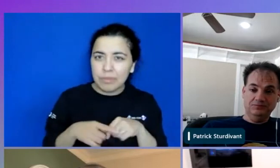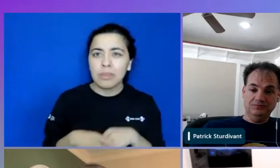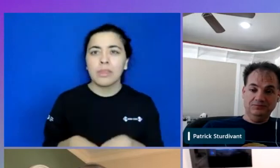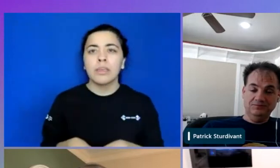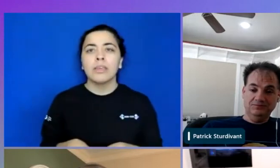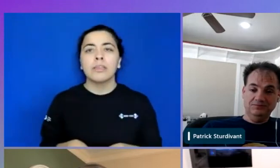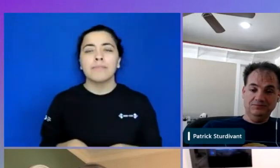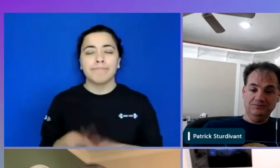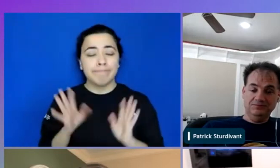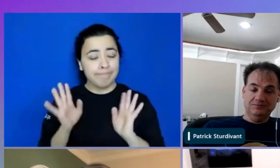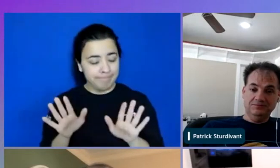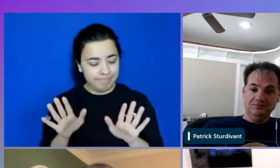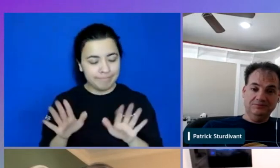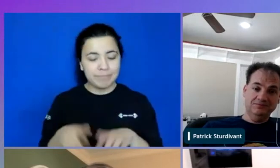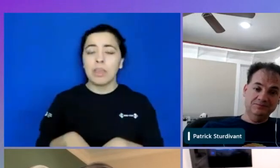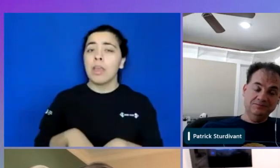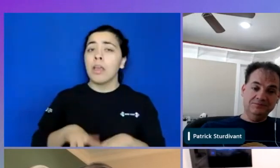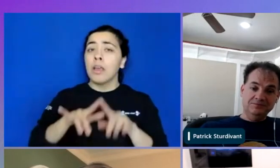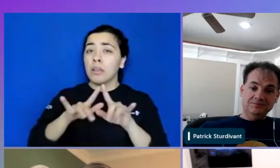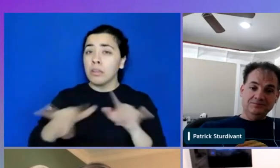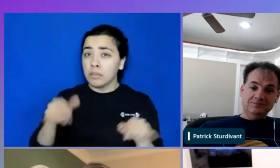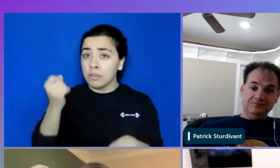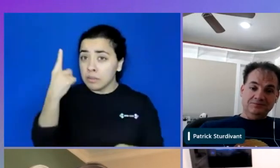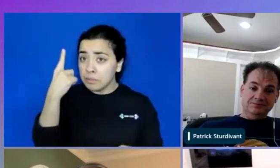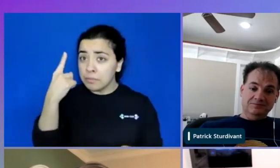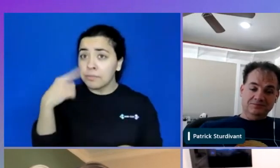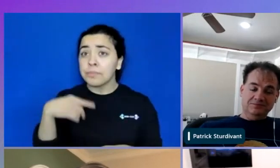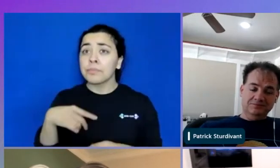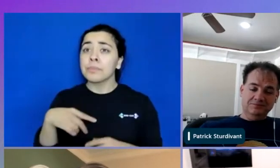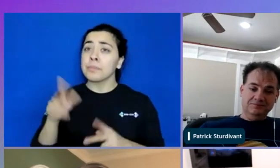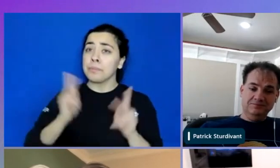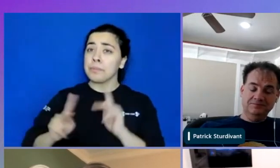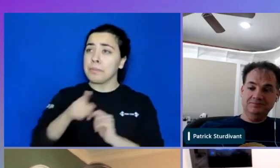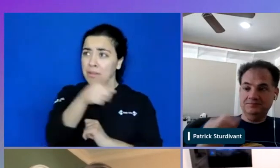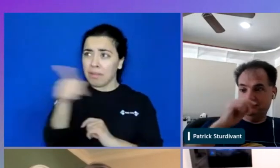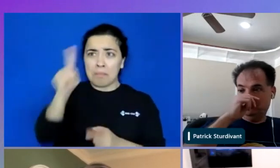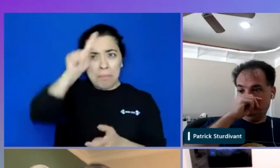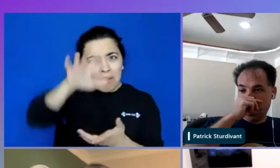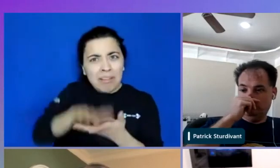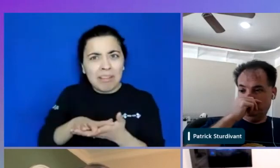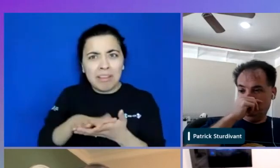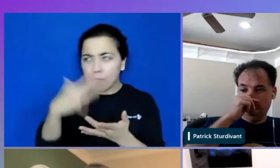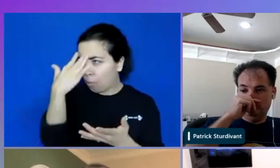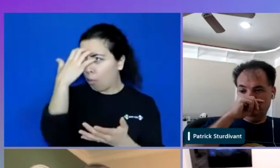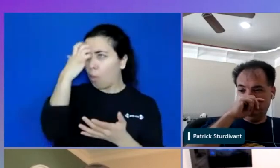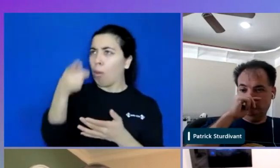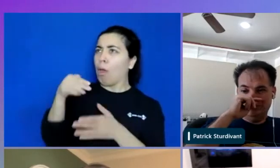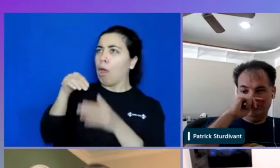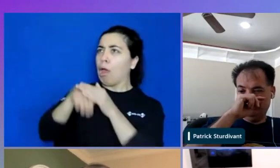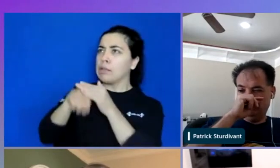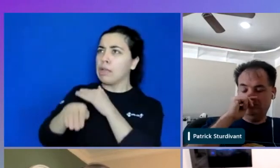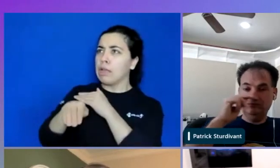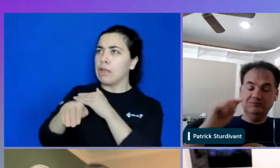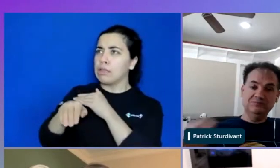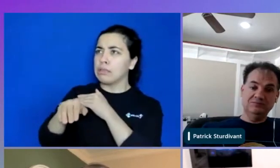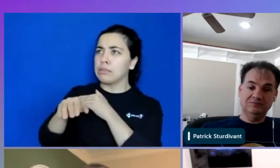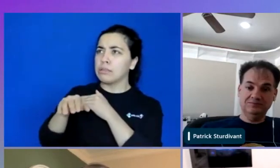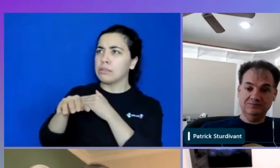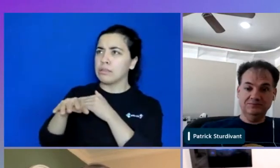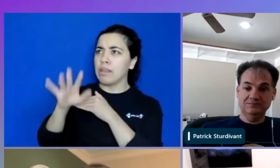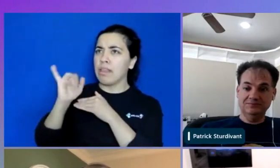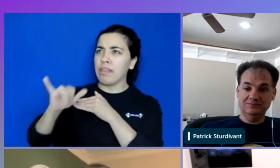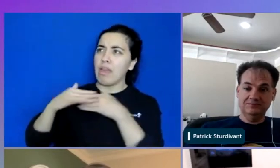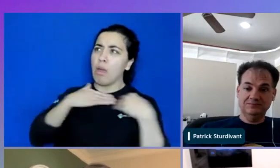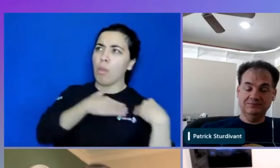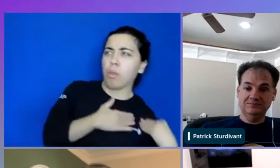Hands down. But then also, people believe that accessibility features will weigh